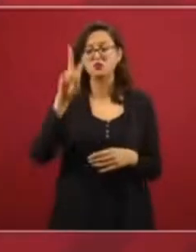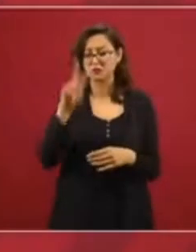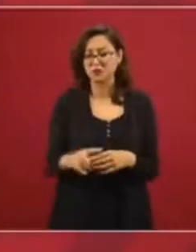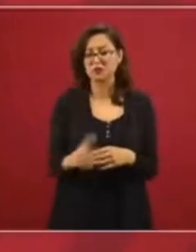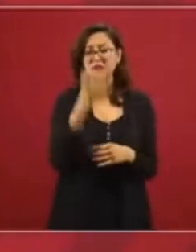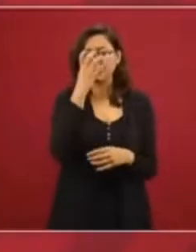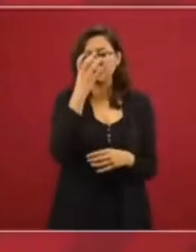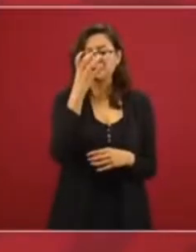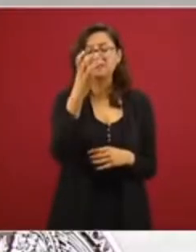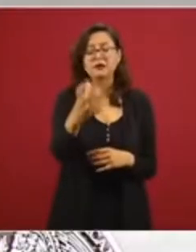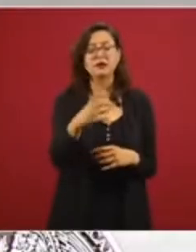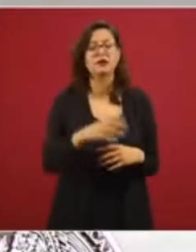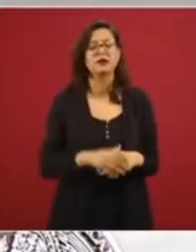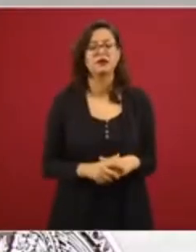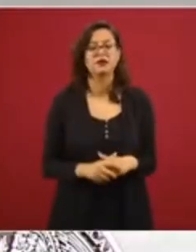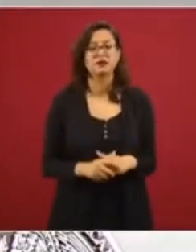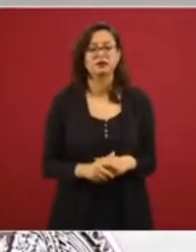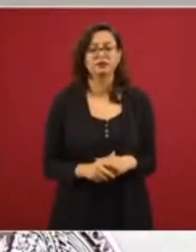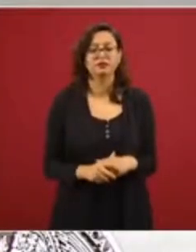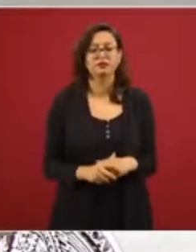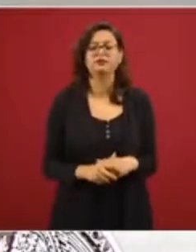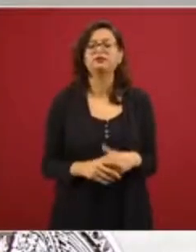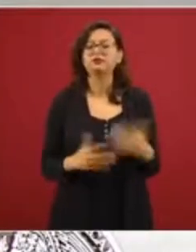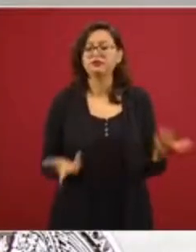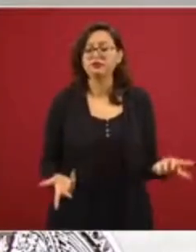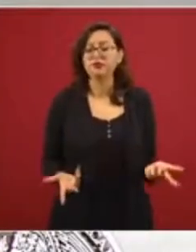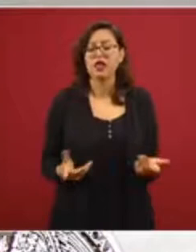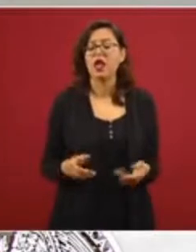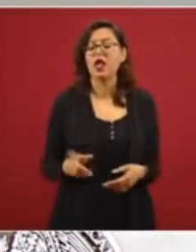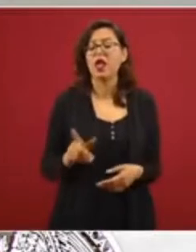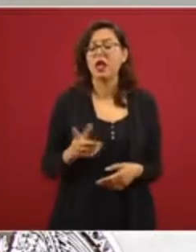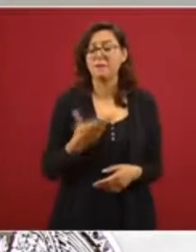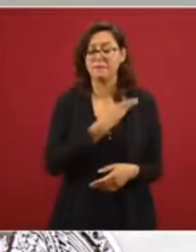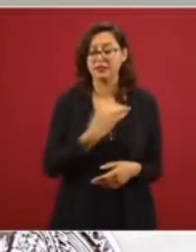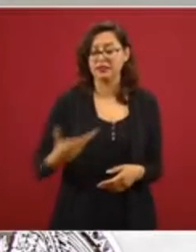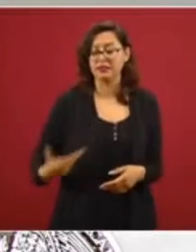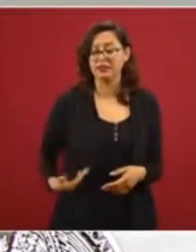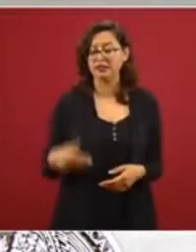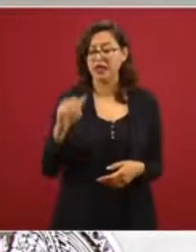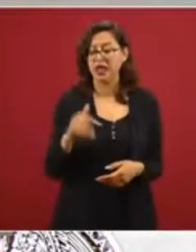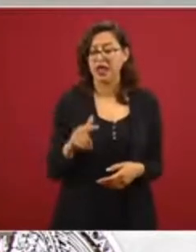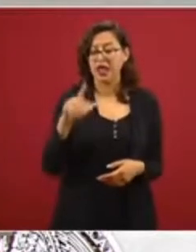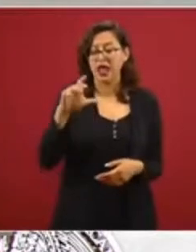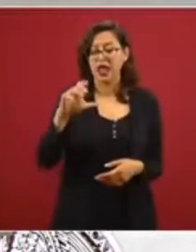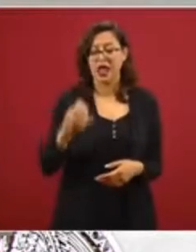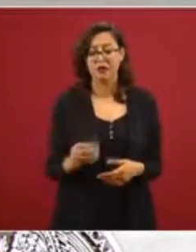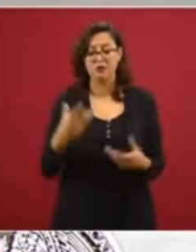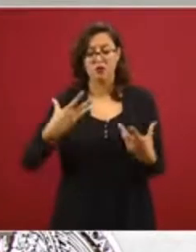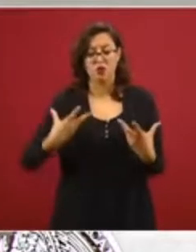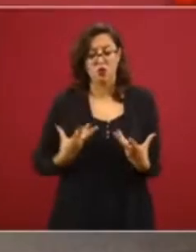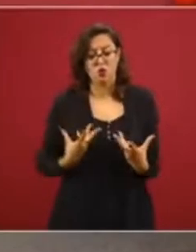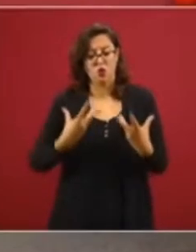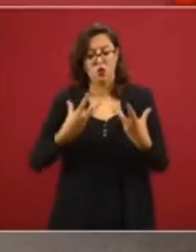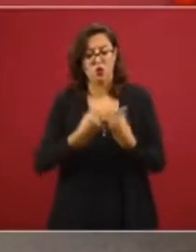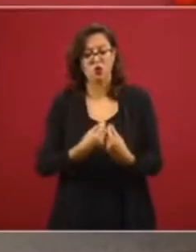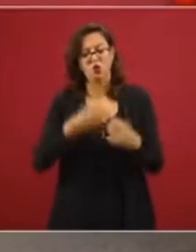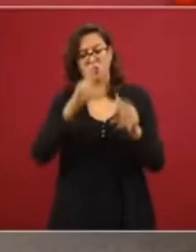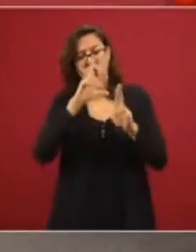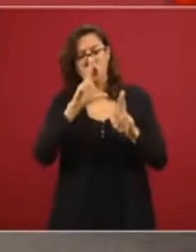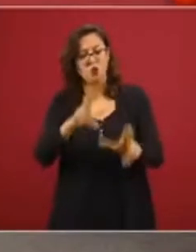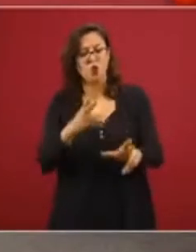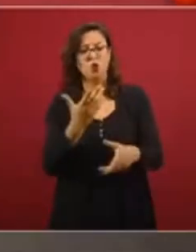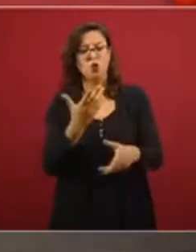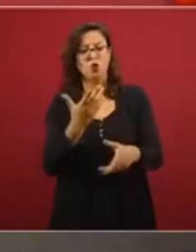honor de acompañar al señor presidente Andrés Manuel López Obrador en la visita a los 80 hospitales del Instituto Mexicano